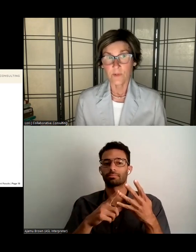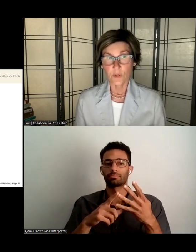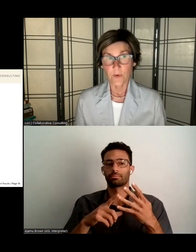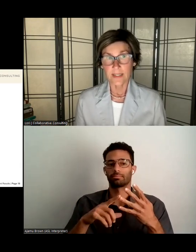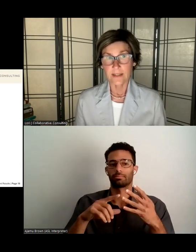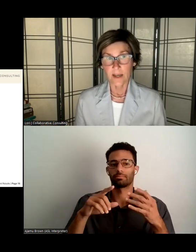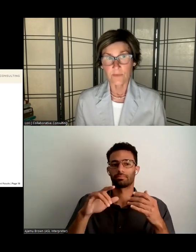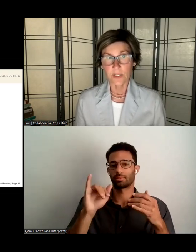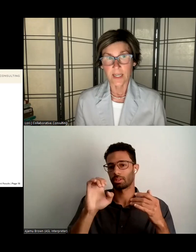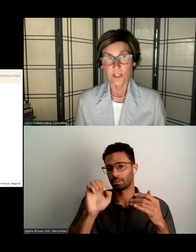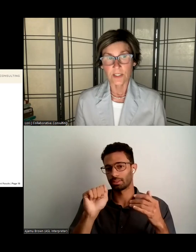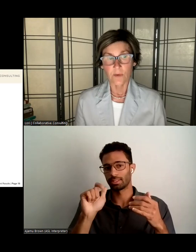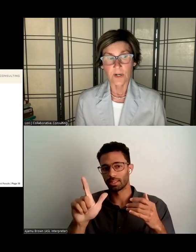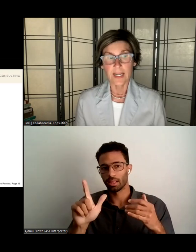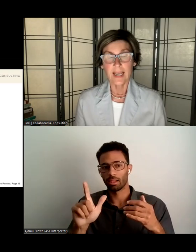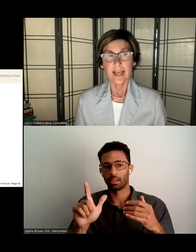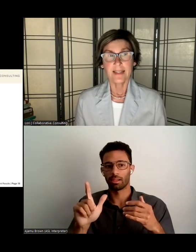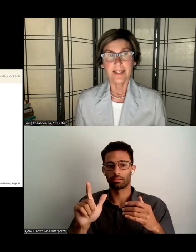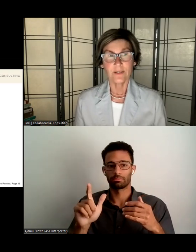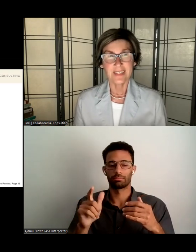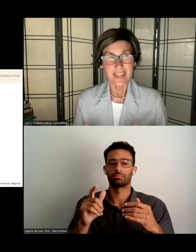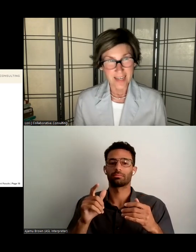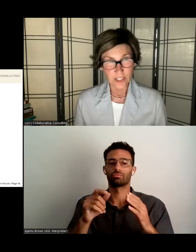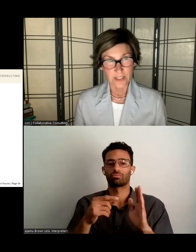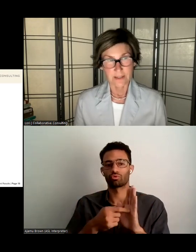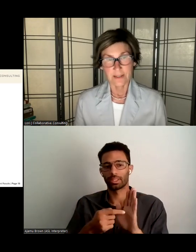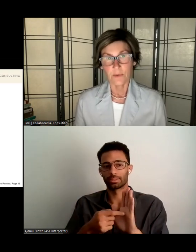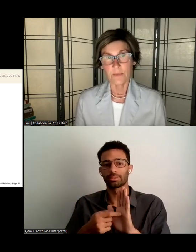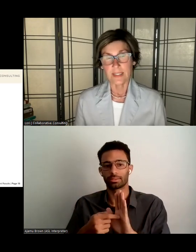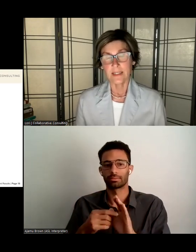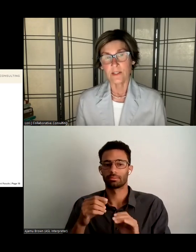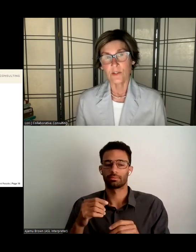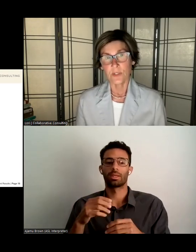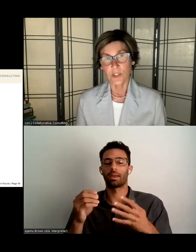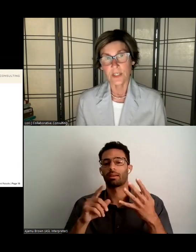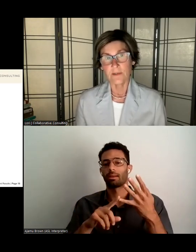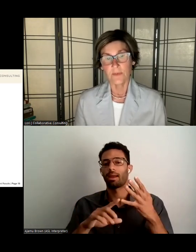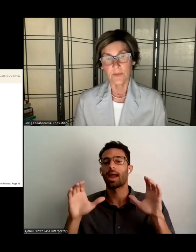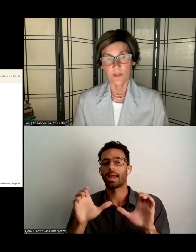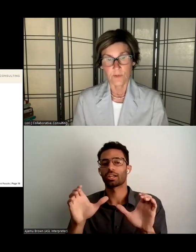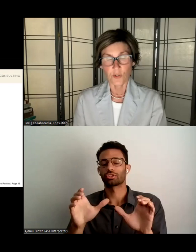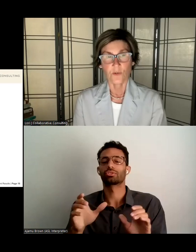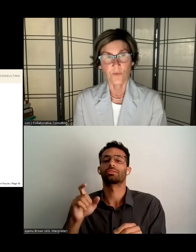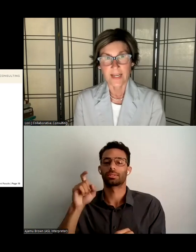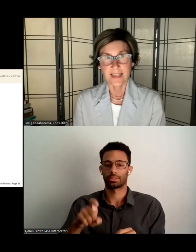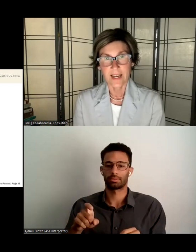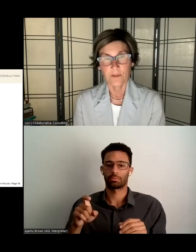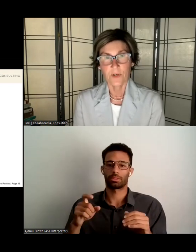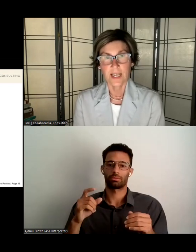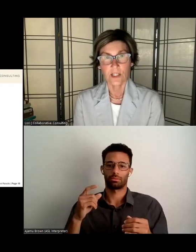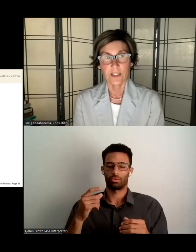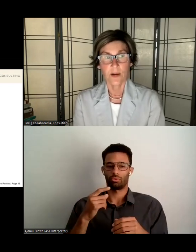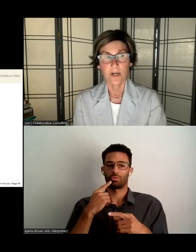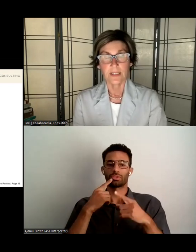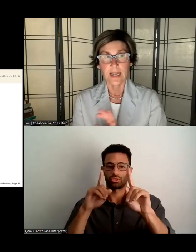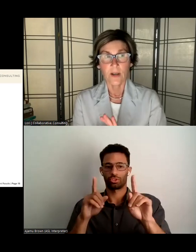of a future-ready California Aging Network, and then the action that would be needed to achieve this future-ready